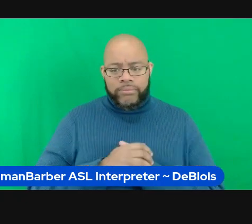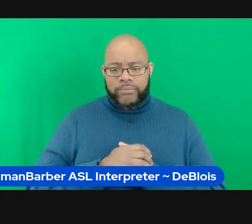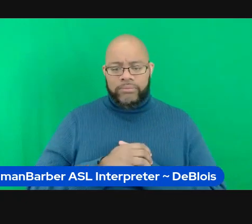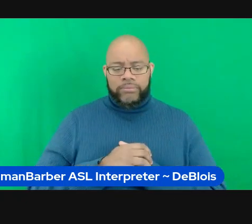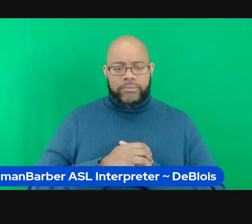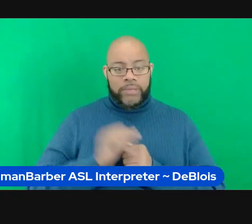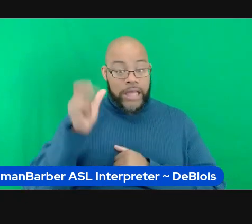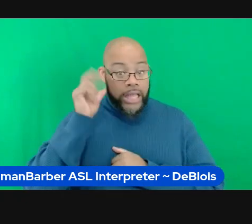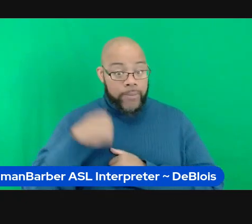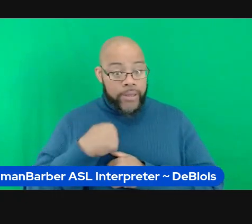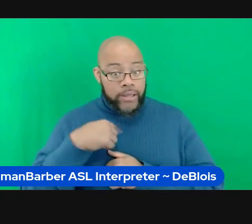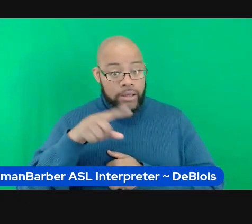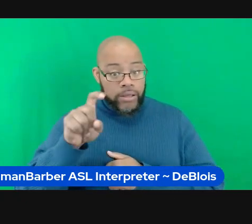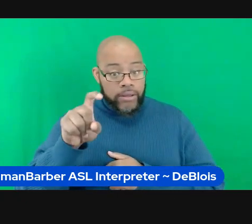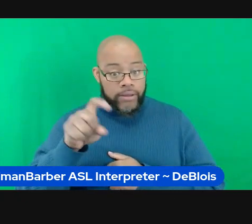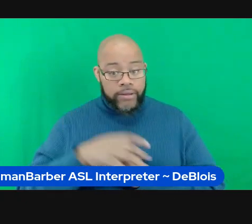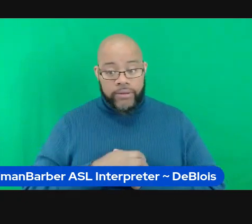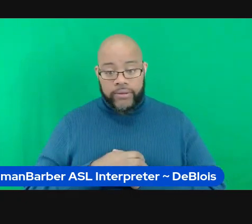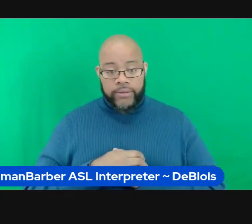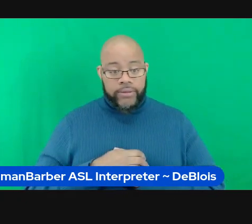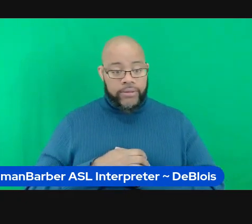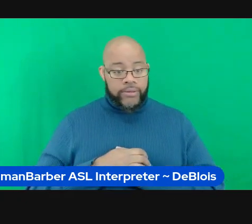Can you hear me?